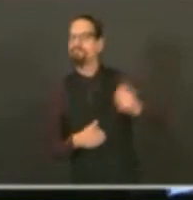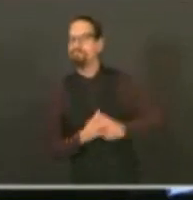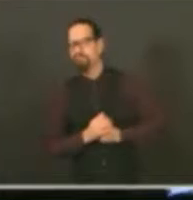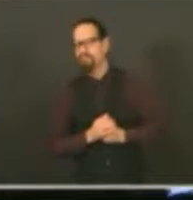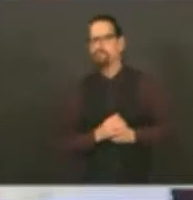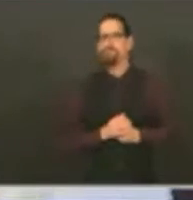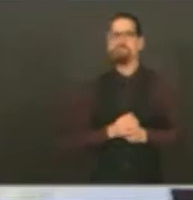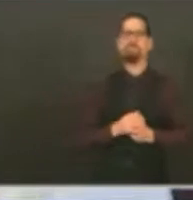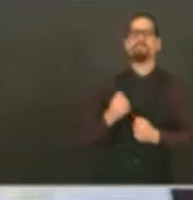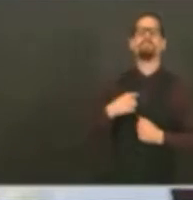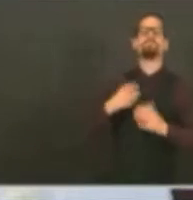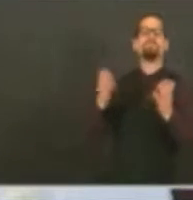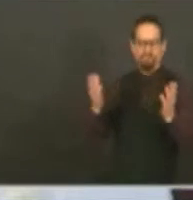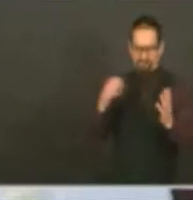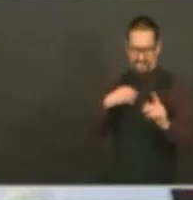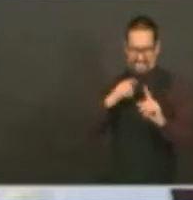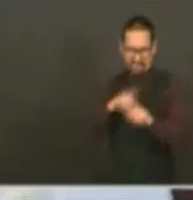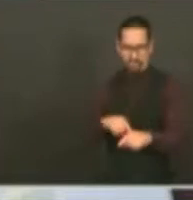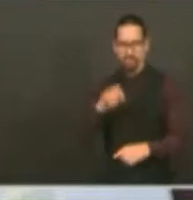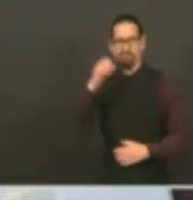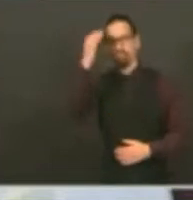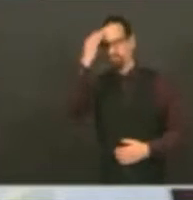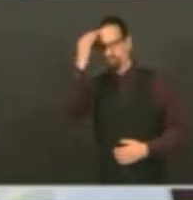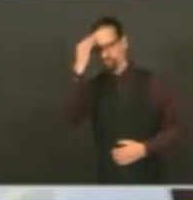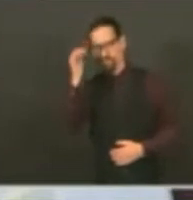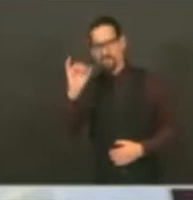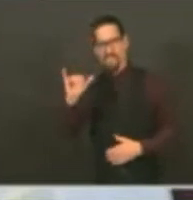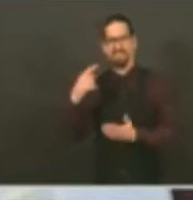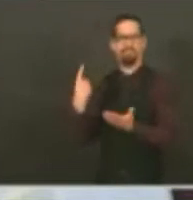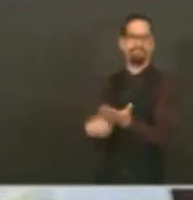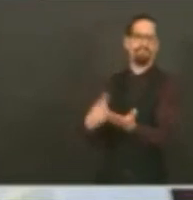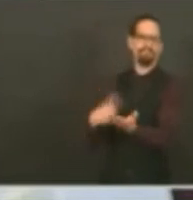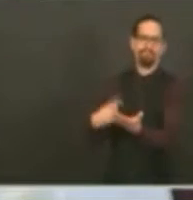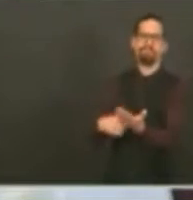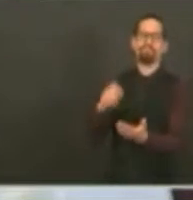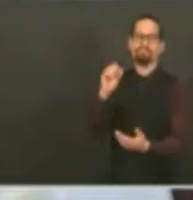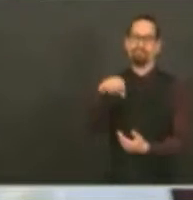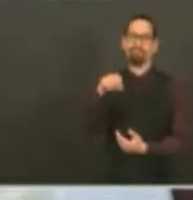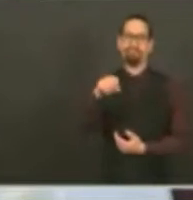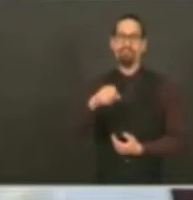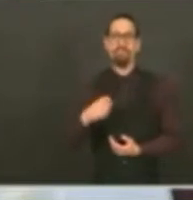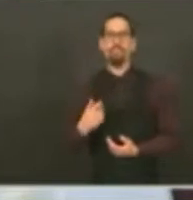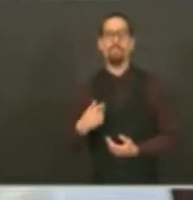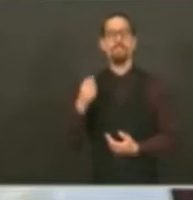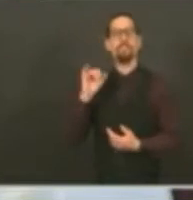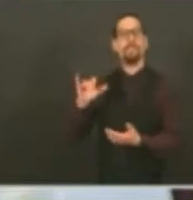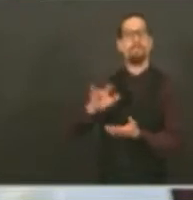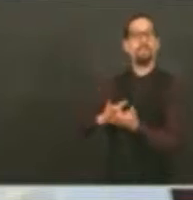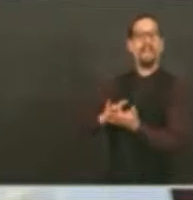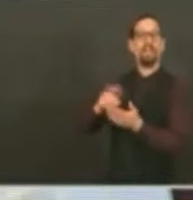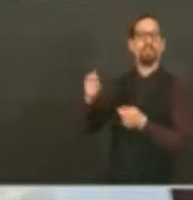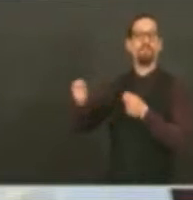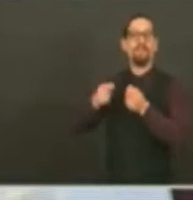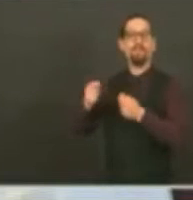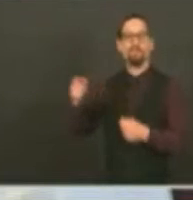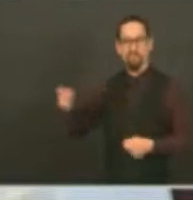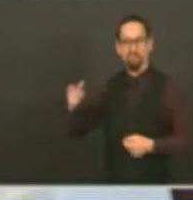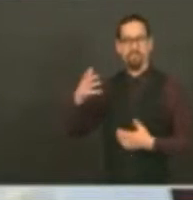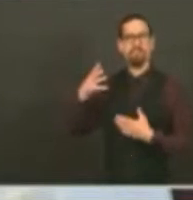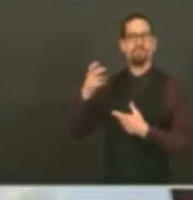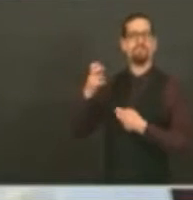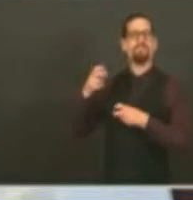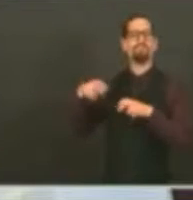We are aware of those thoughts. With the transition of the medical director care at the Department